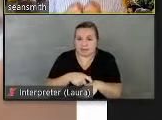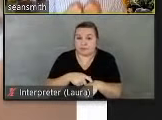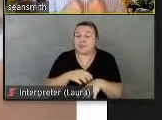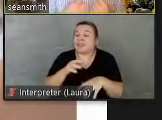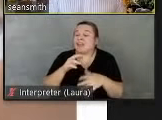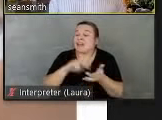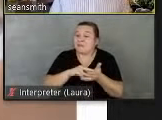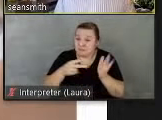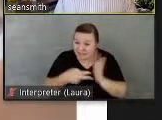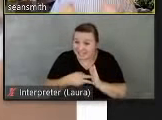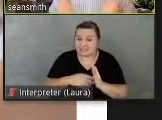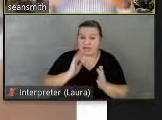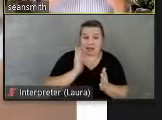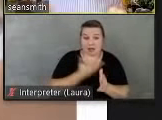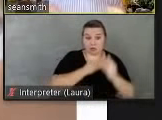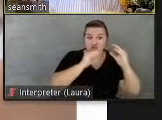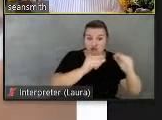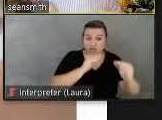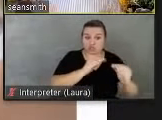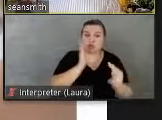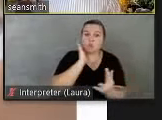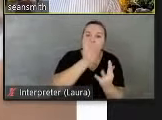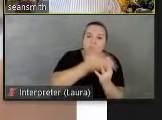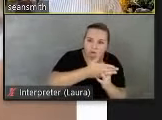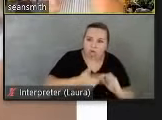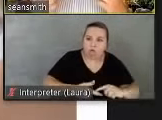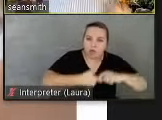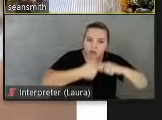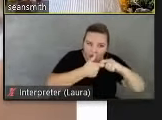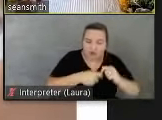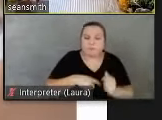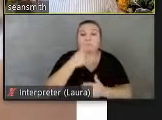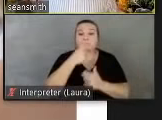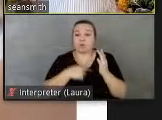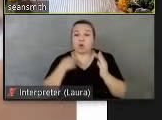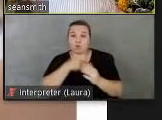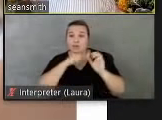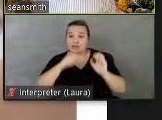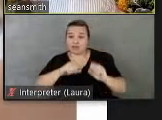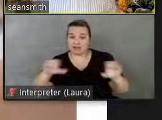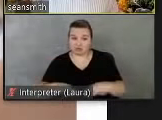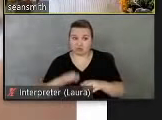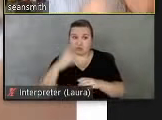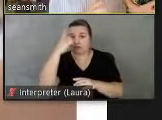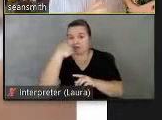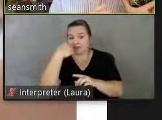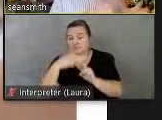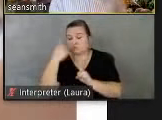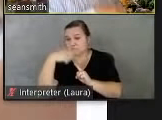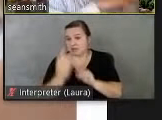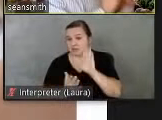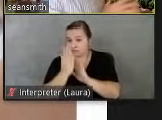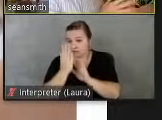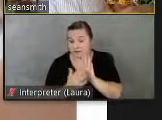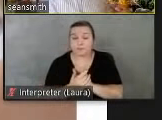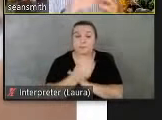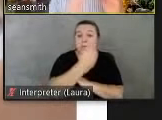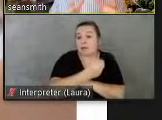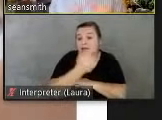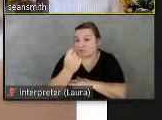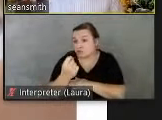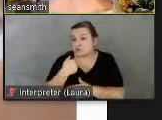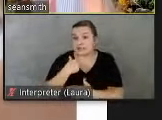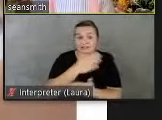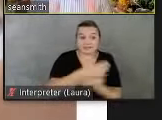instruction, time away from what we can do face-to-face, particularly if we're in a hybrid setting where Monday, Tuesday, we get some students,